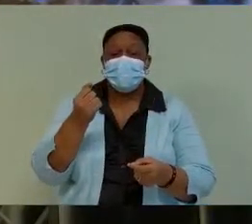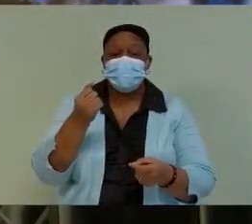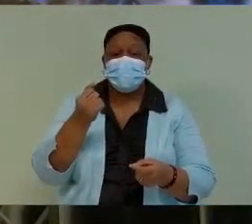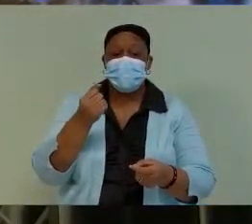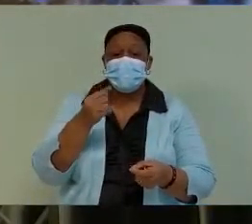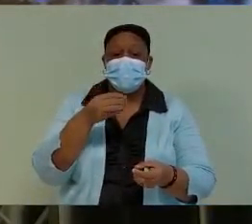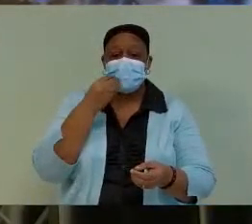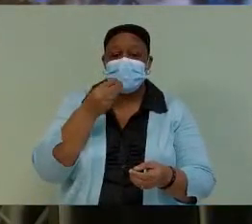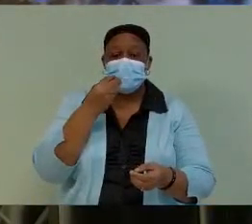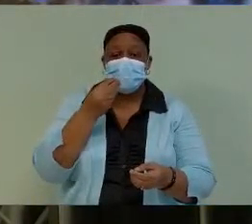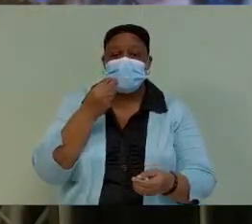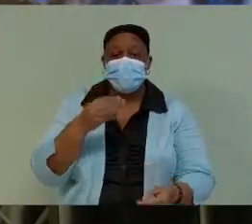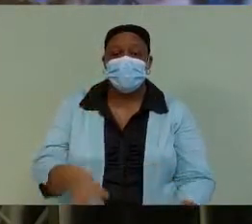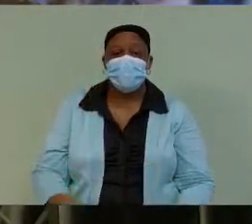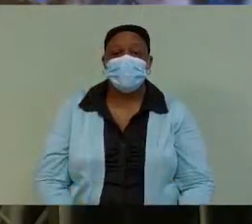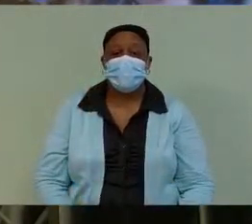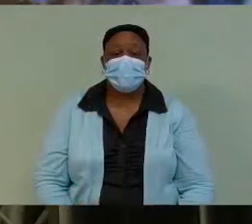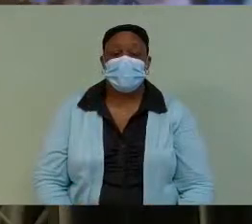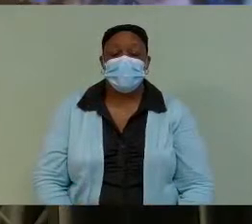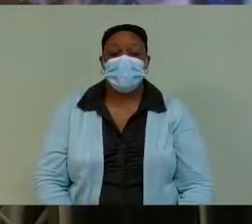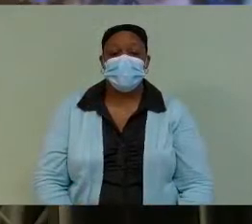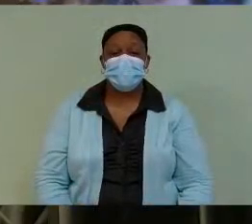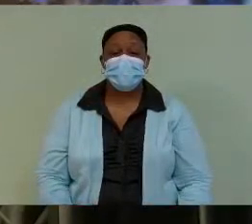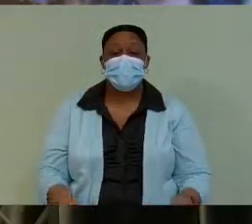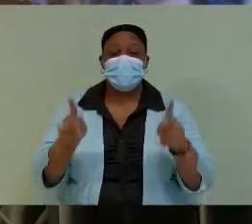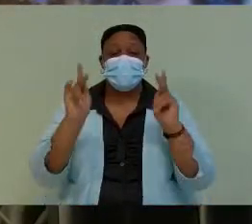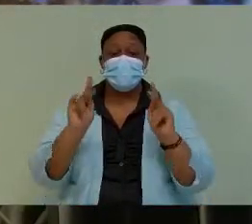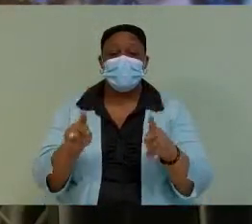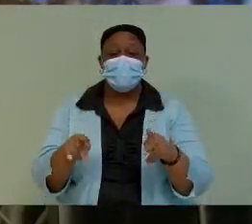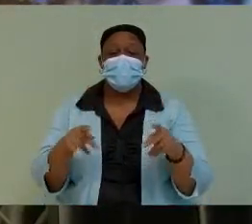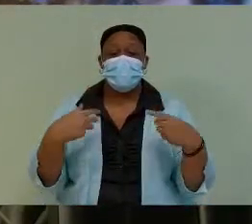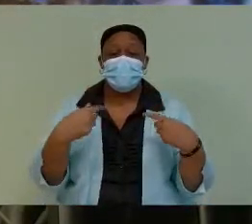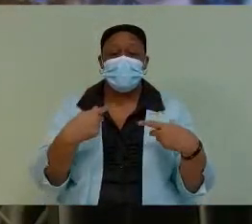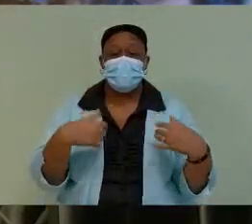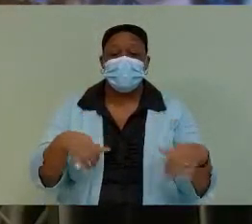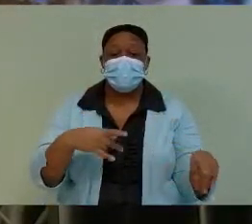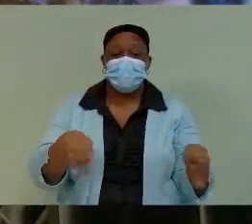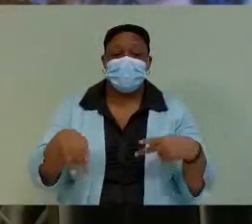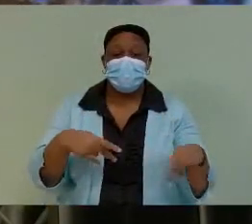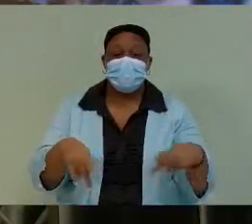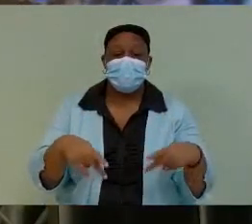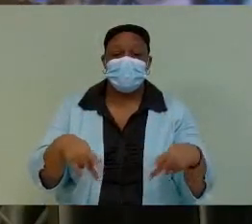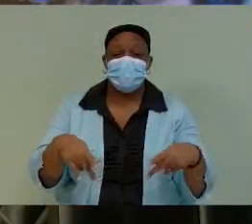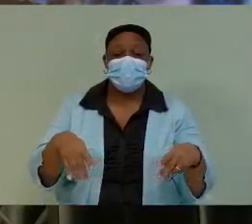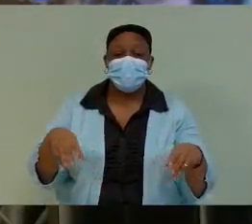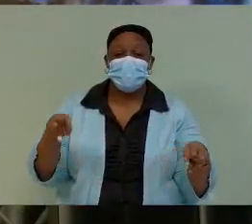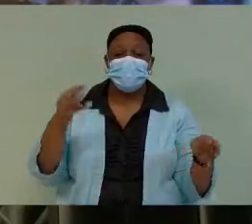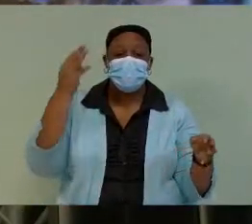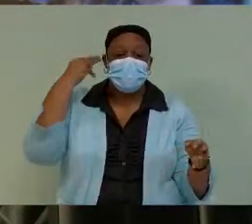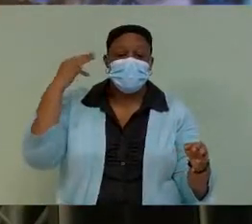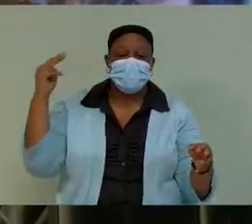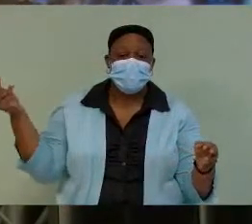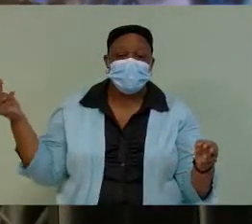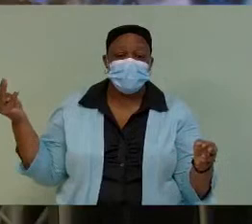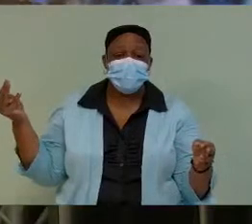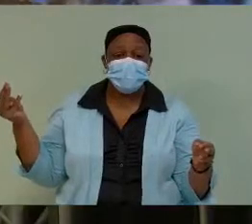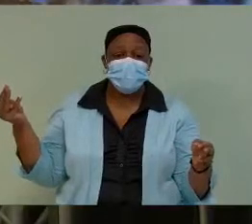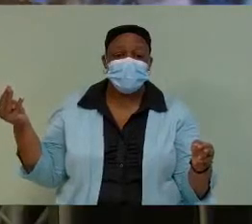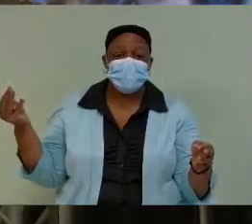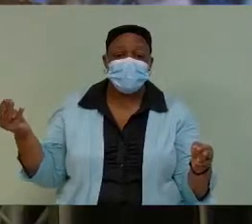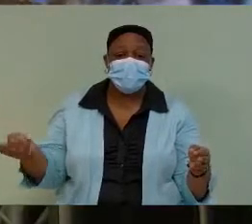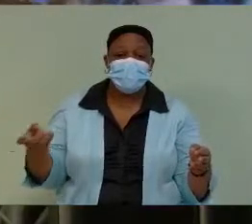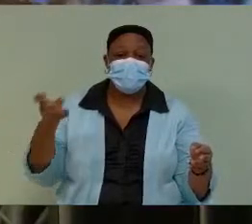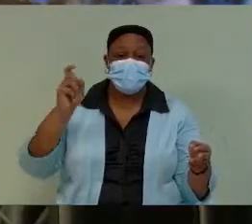operators or DJs and bands require written permission from the Commissioner of Police in order to perform in